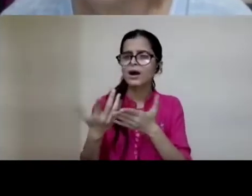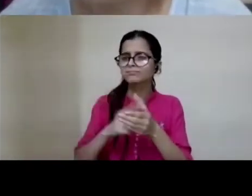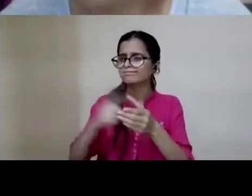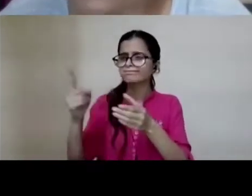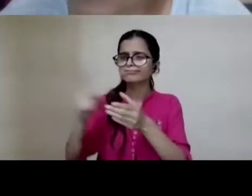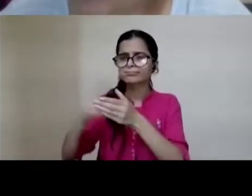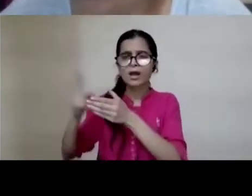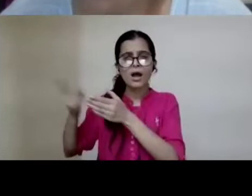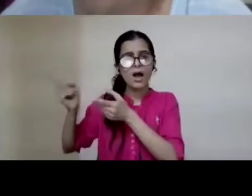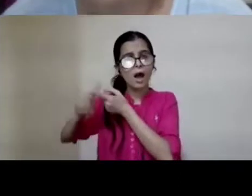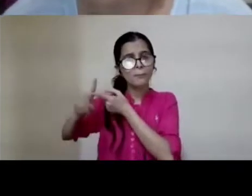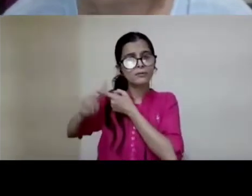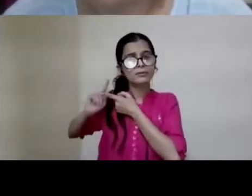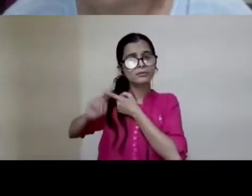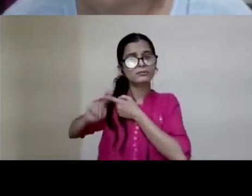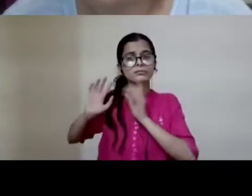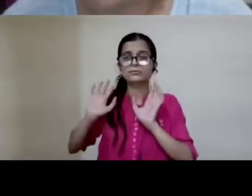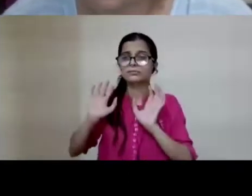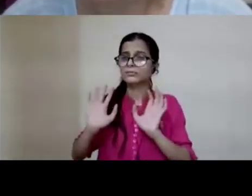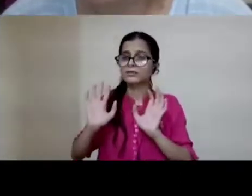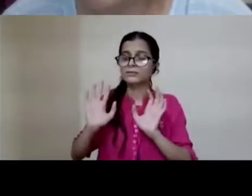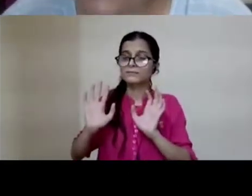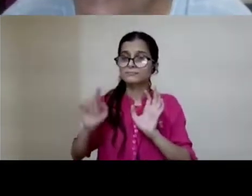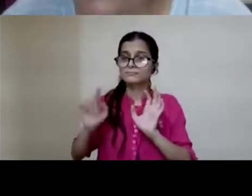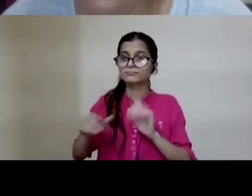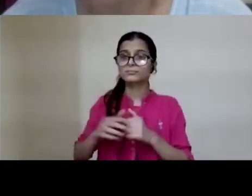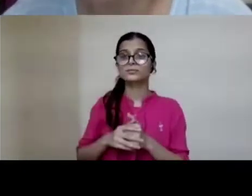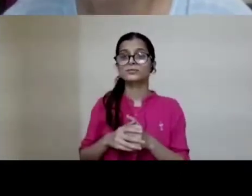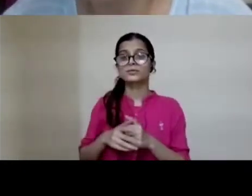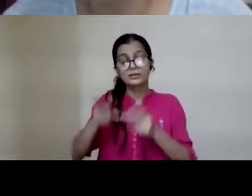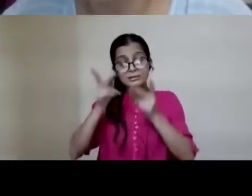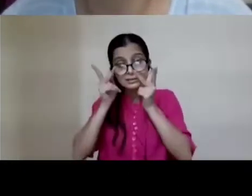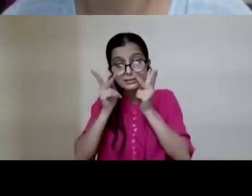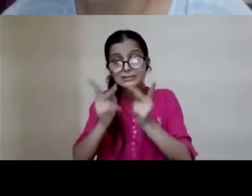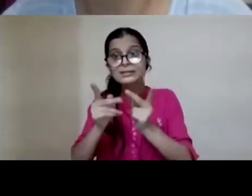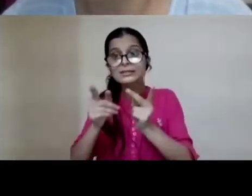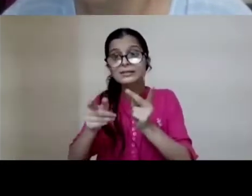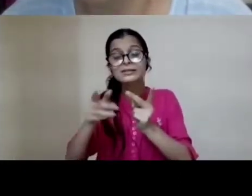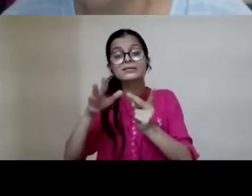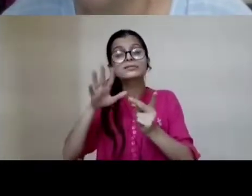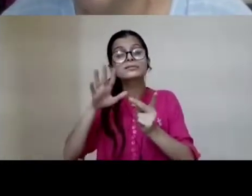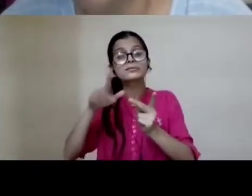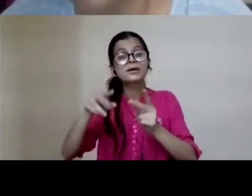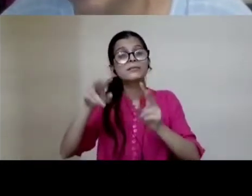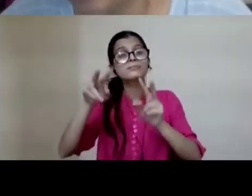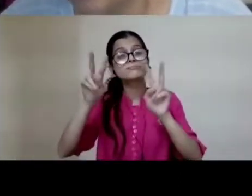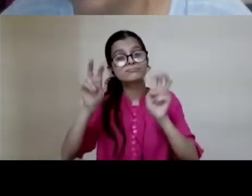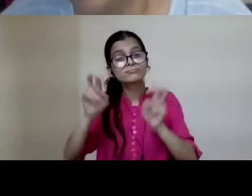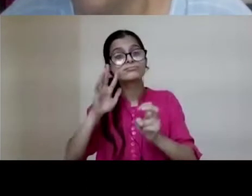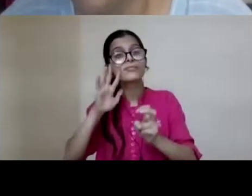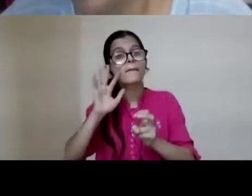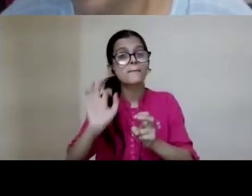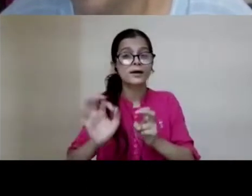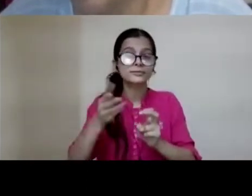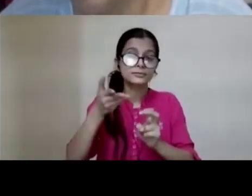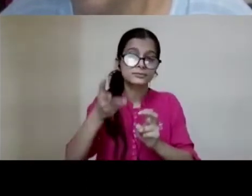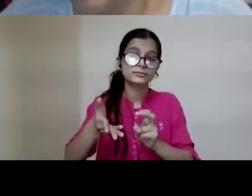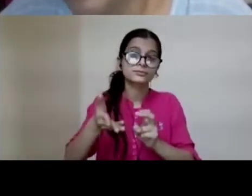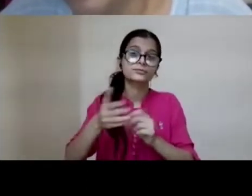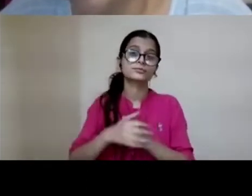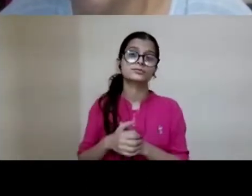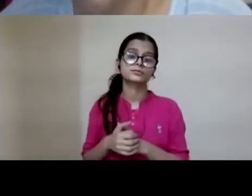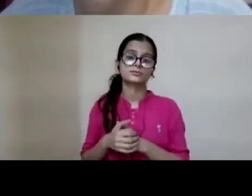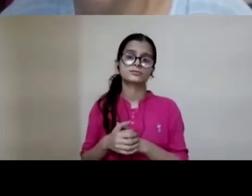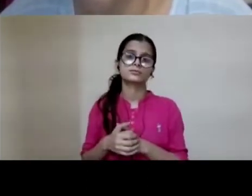of ousting out whole range of meanings and sees that a matter of a subject of